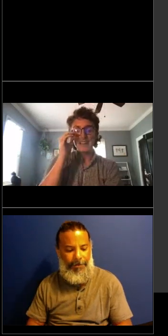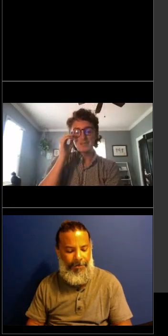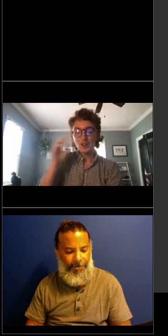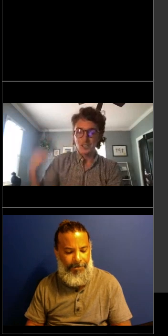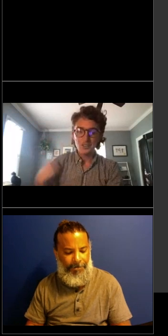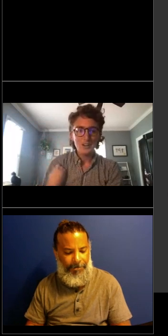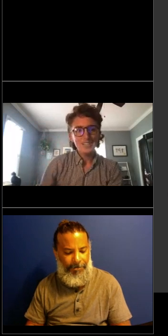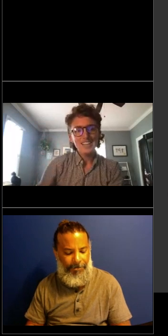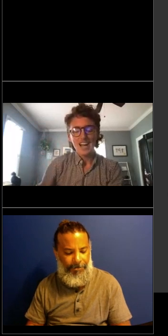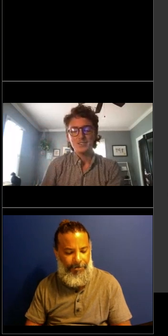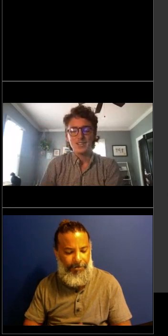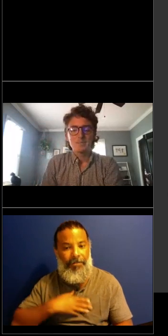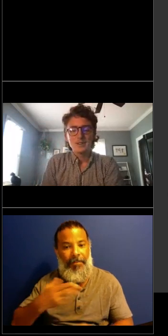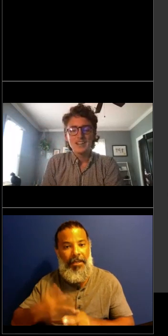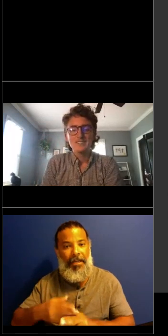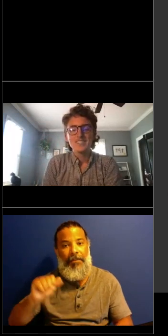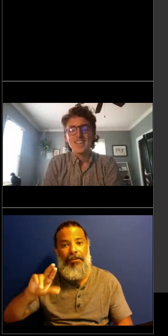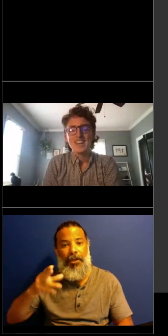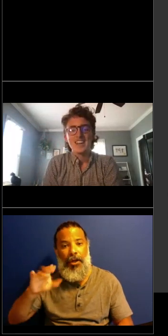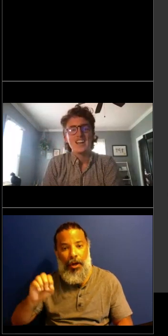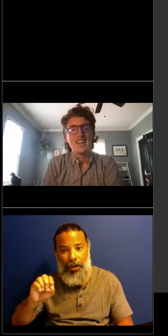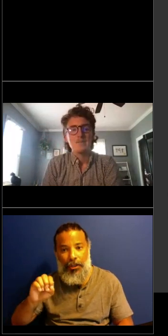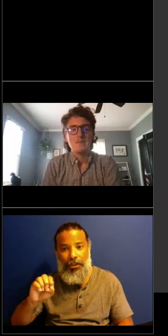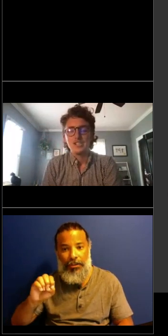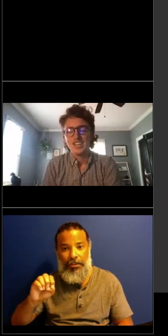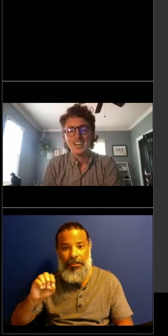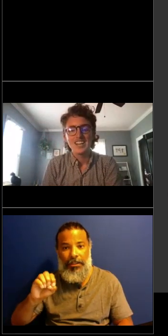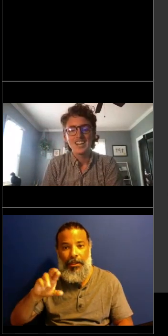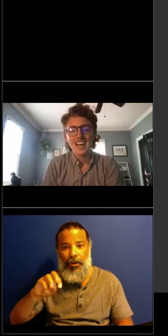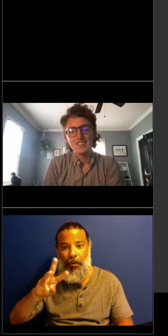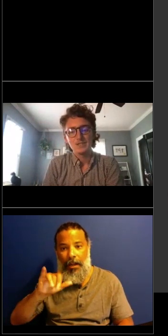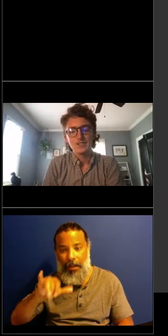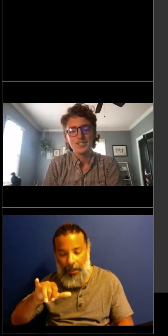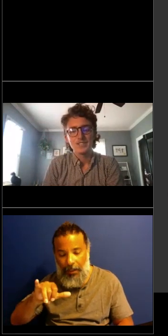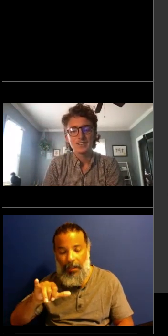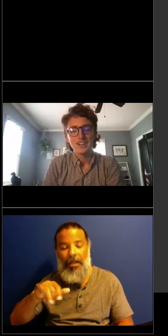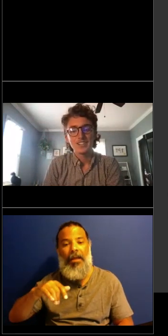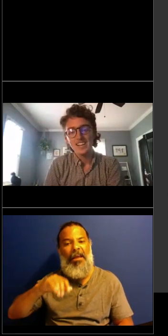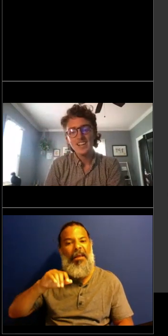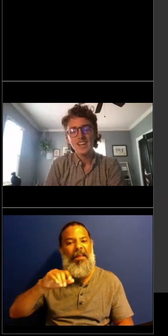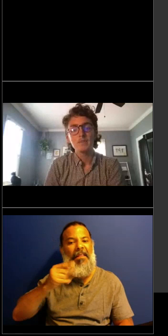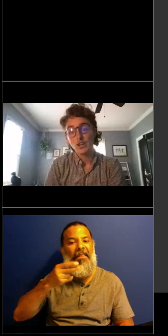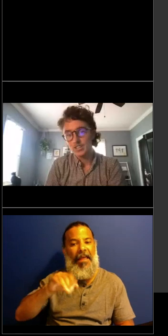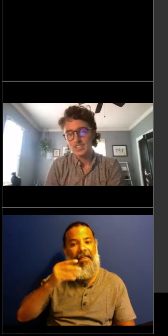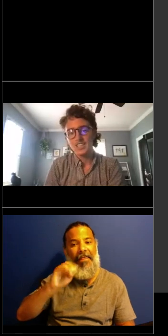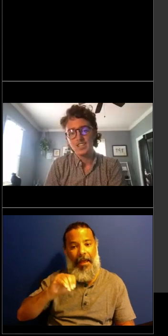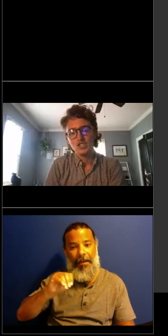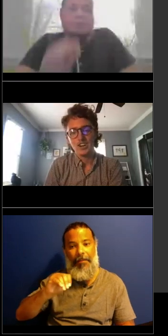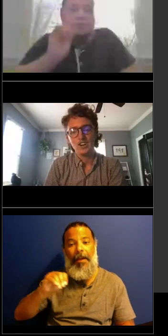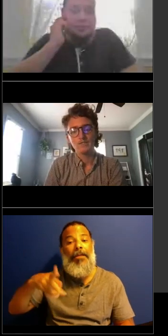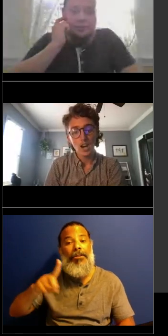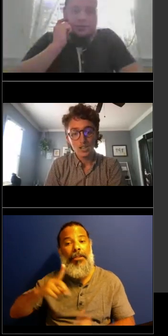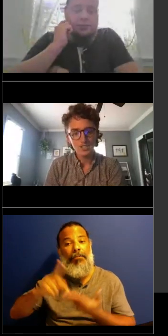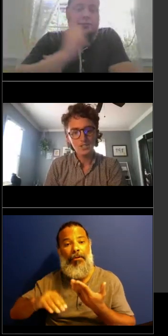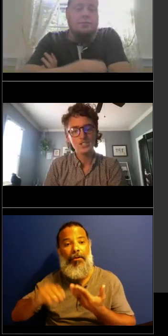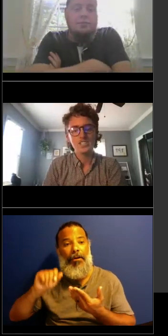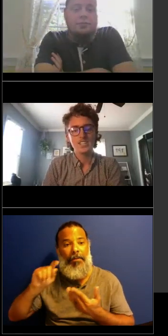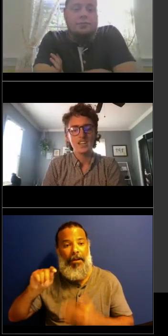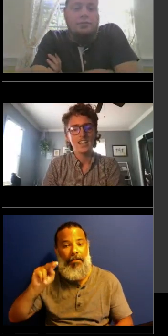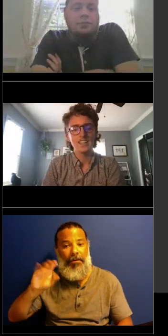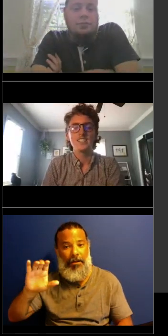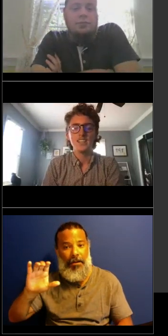So my name is Archie Crowley. I use they, them pronouns, and I am a PhD candidate at the University of South Carolina. And I'm currently the chair of